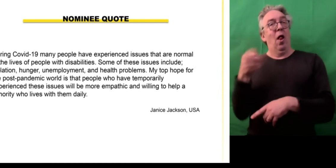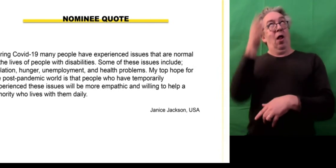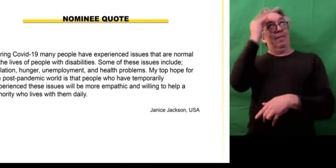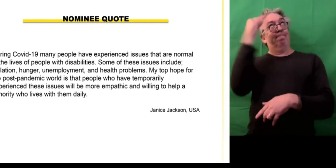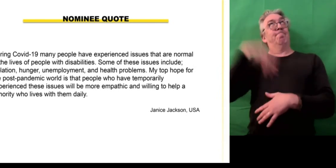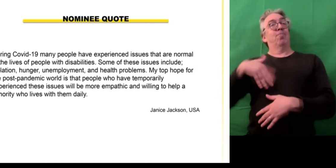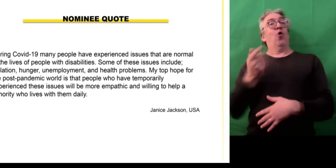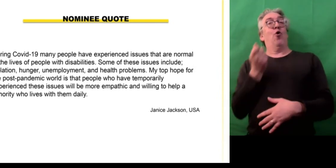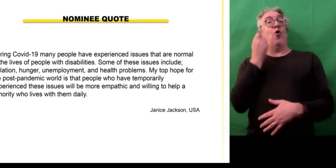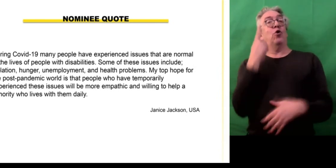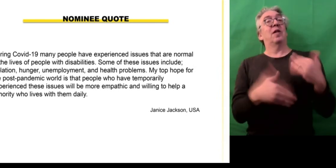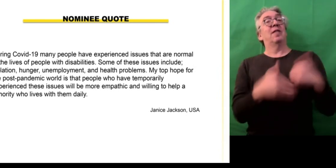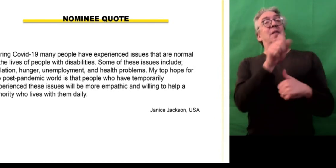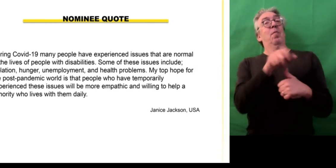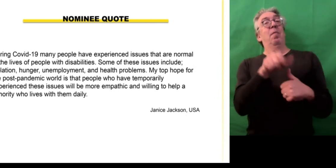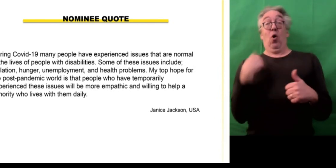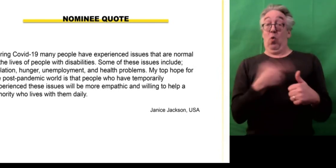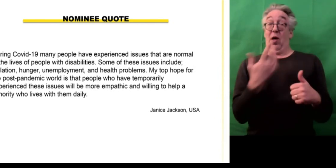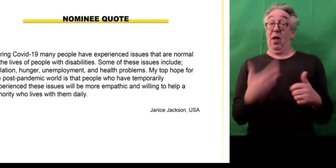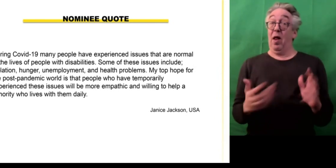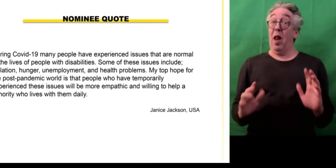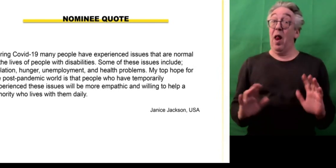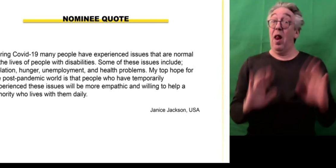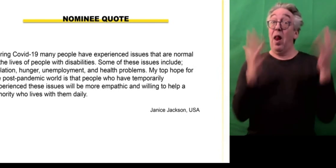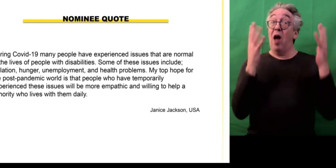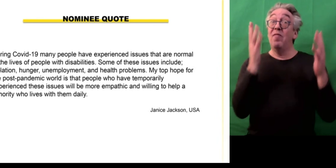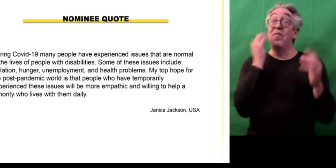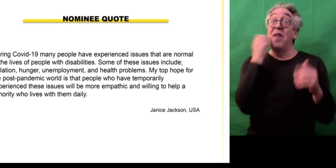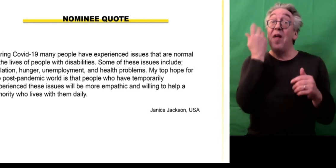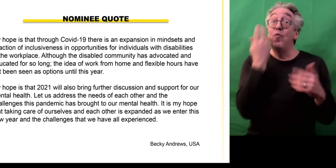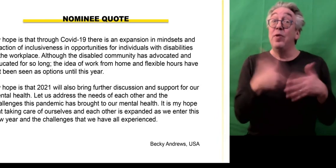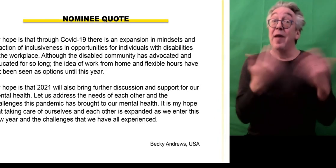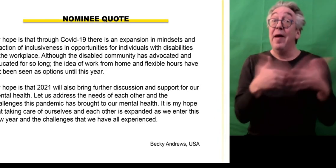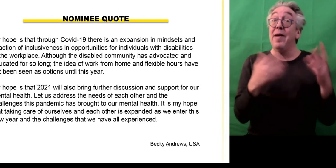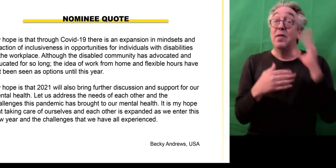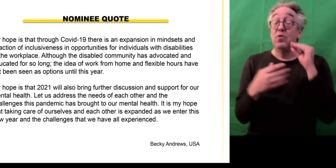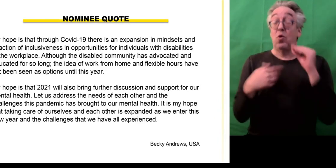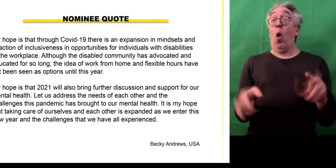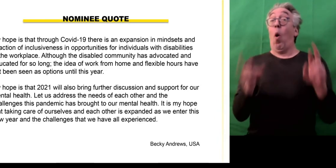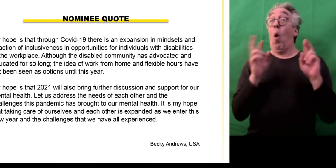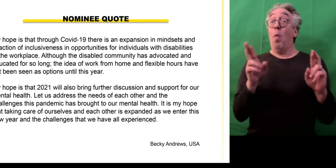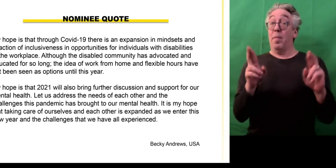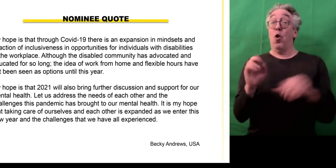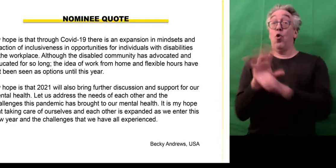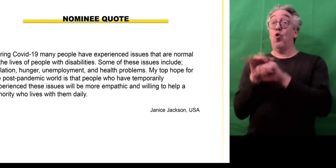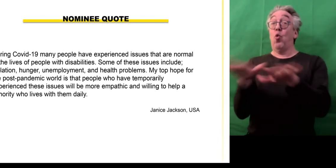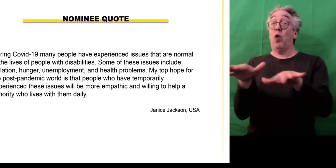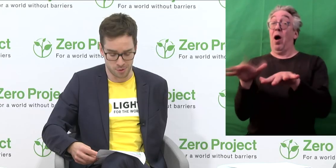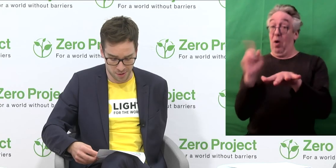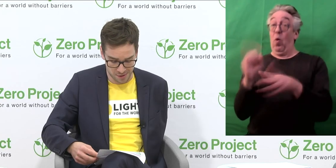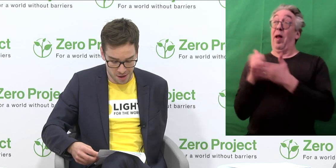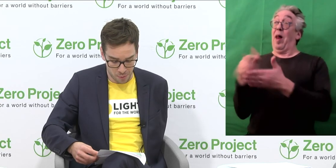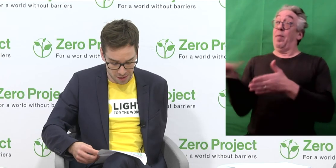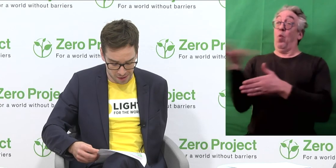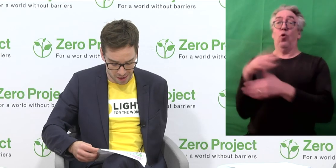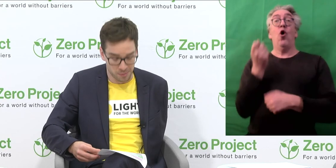So we hope that our experience in the pandemic will have some positive changes, and we hope that what Janice Jackson has told